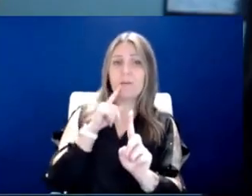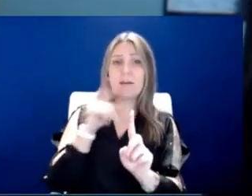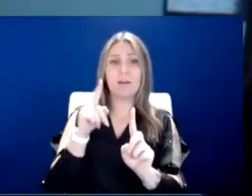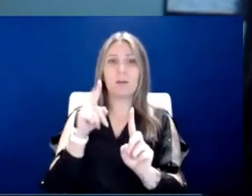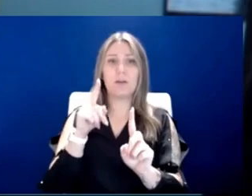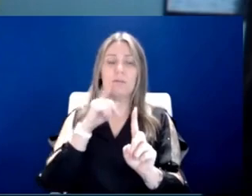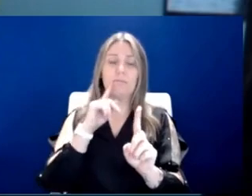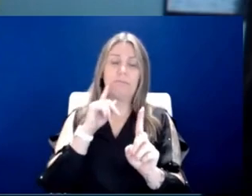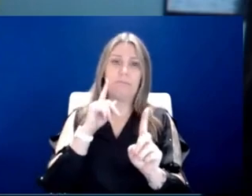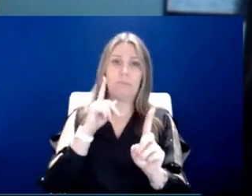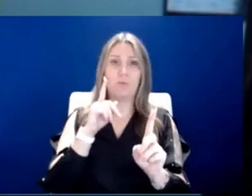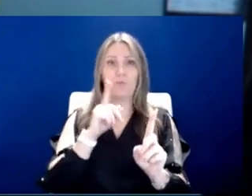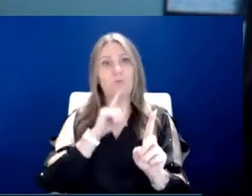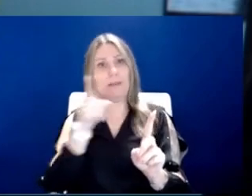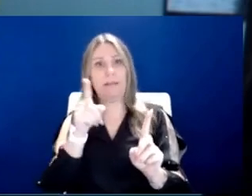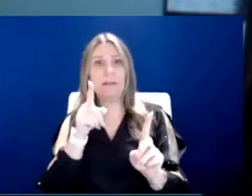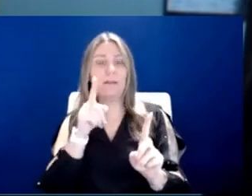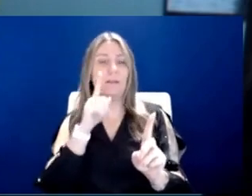athlete, but there's so many people